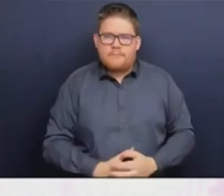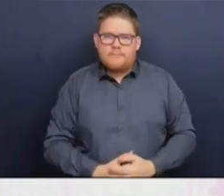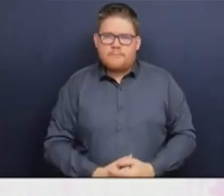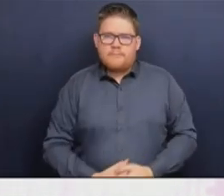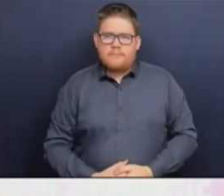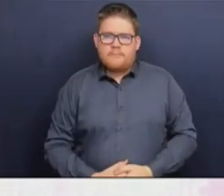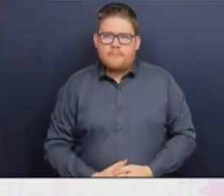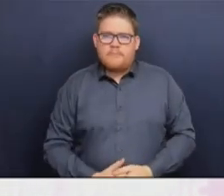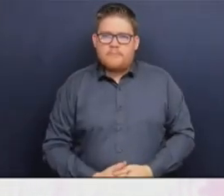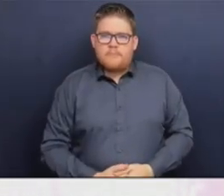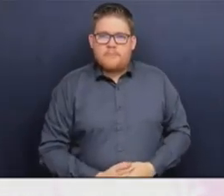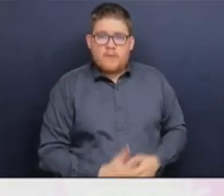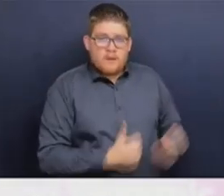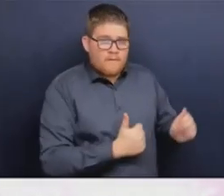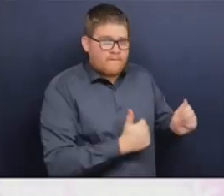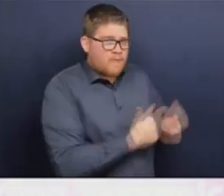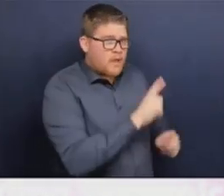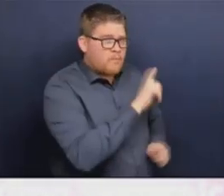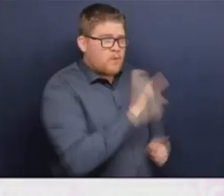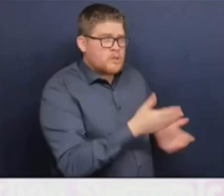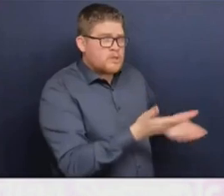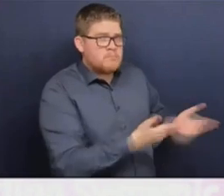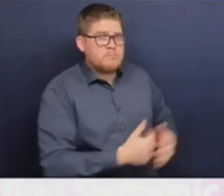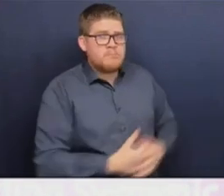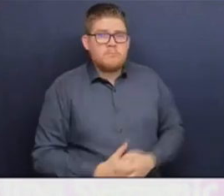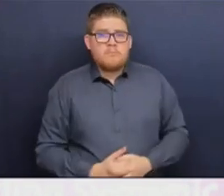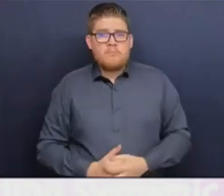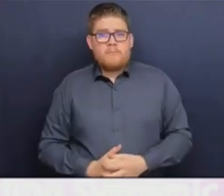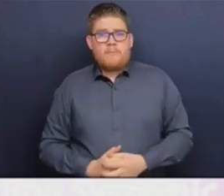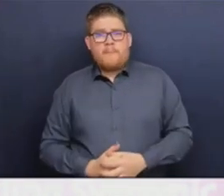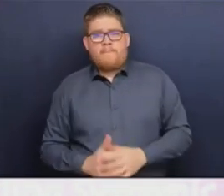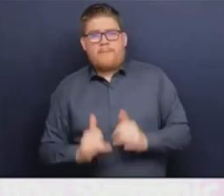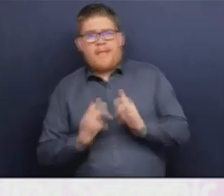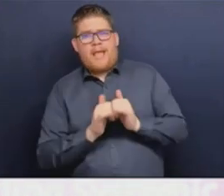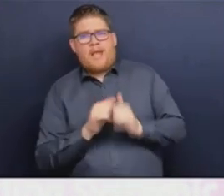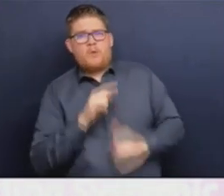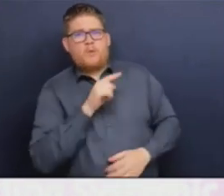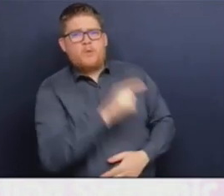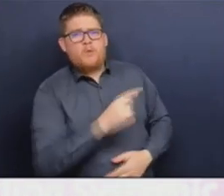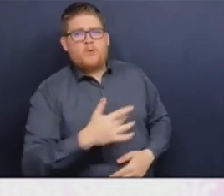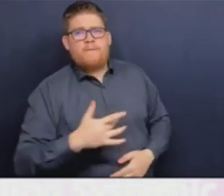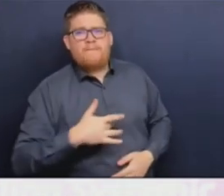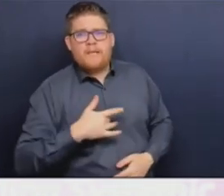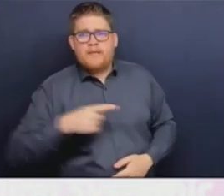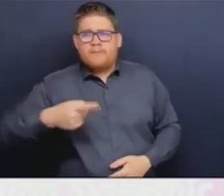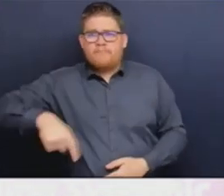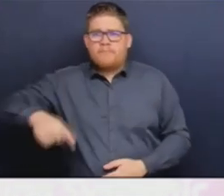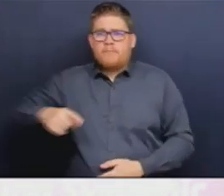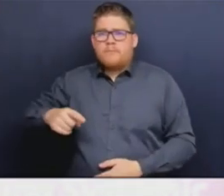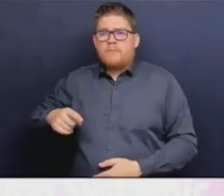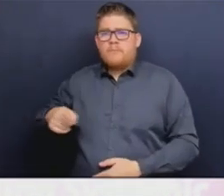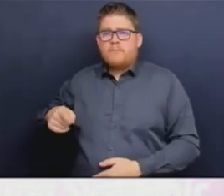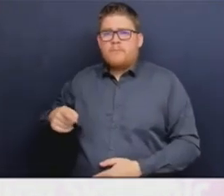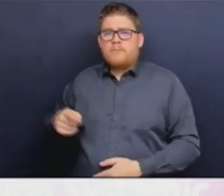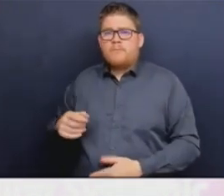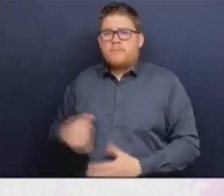how do you think this will restore trust with some of the racialized groups who have, again, lacked that trust? How long will that take,